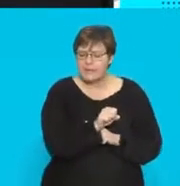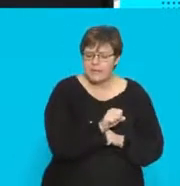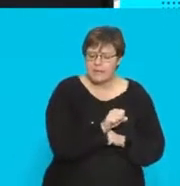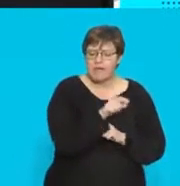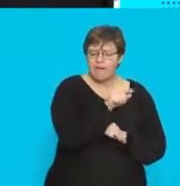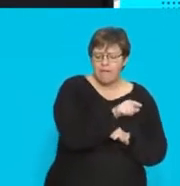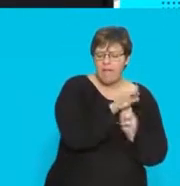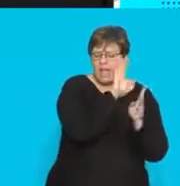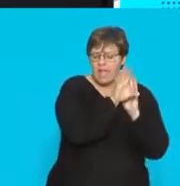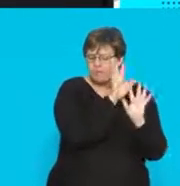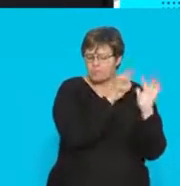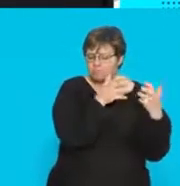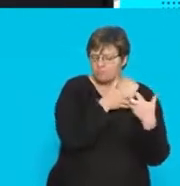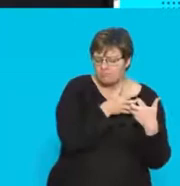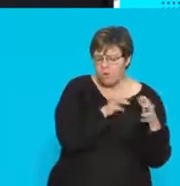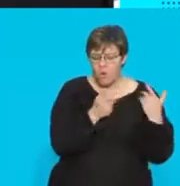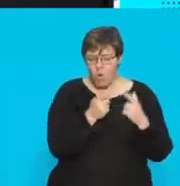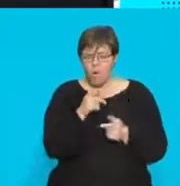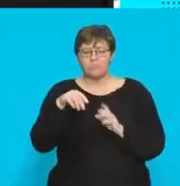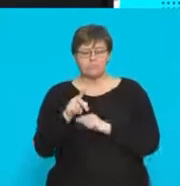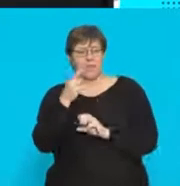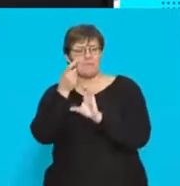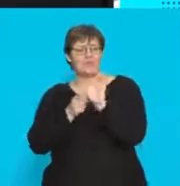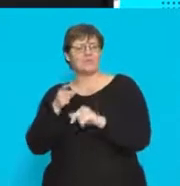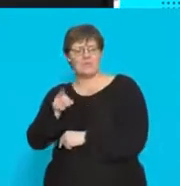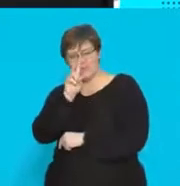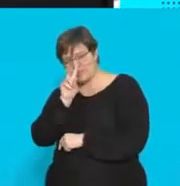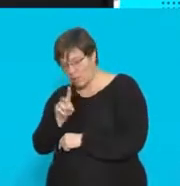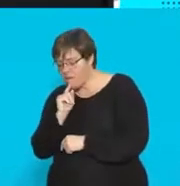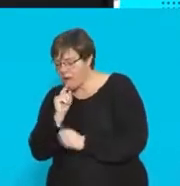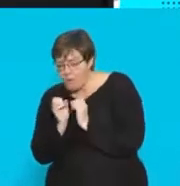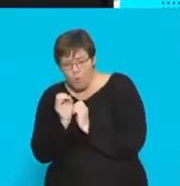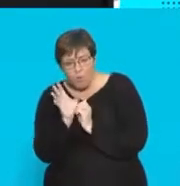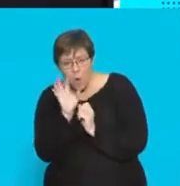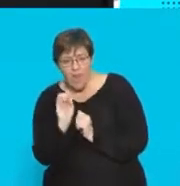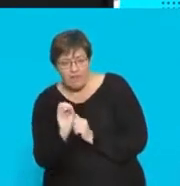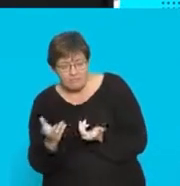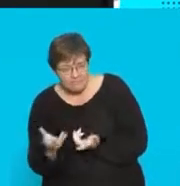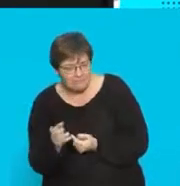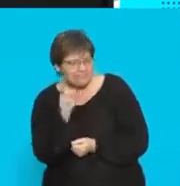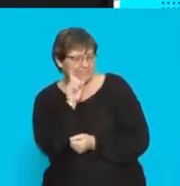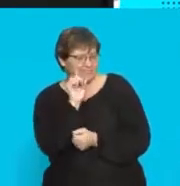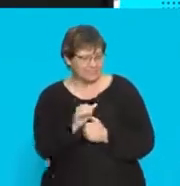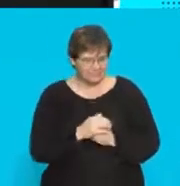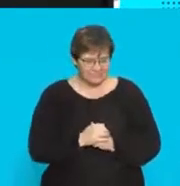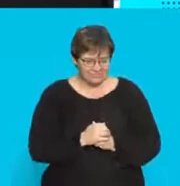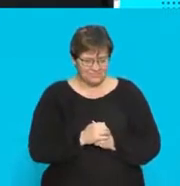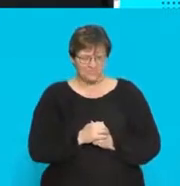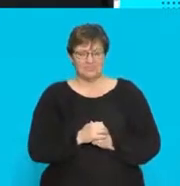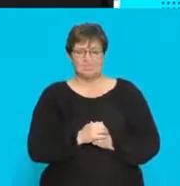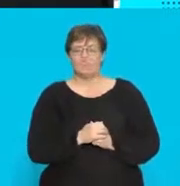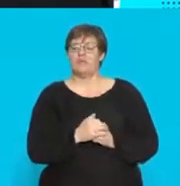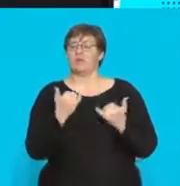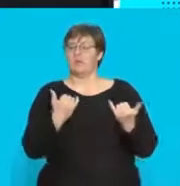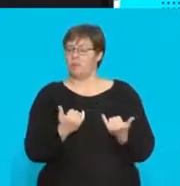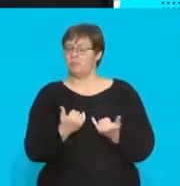could see any of the characteristics, or maybe you went to your potatoes if you had them there to see if they were growing eyes. Right,